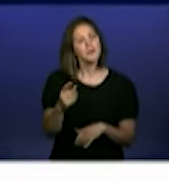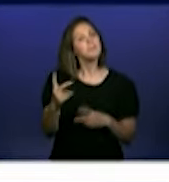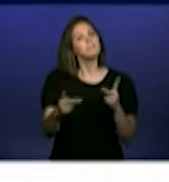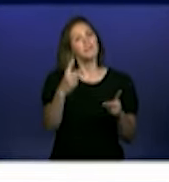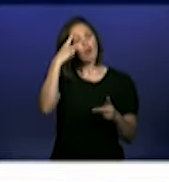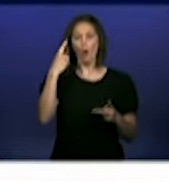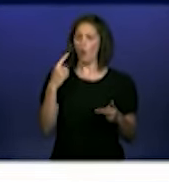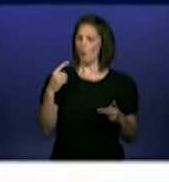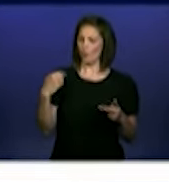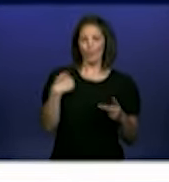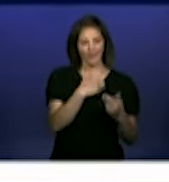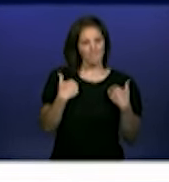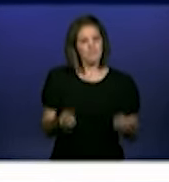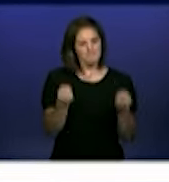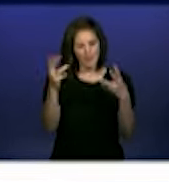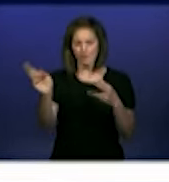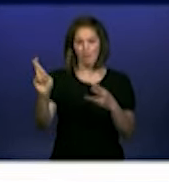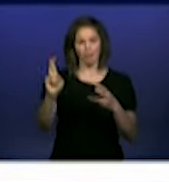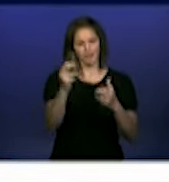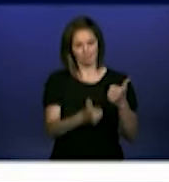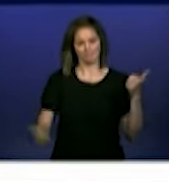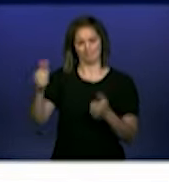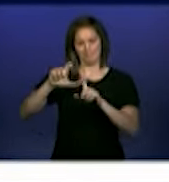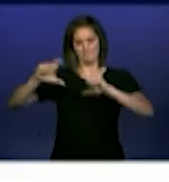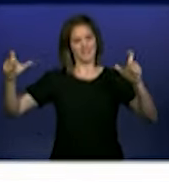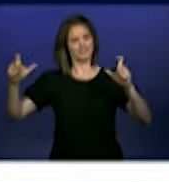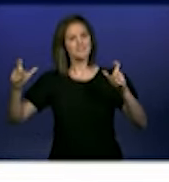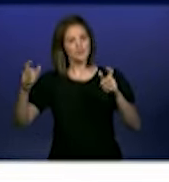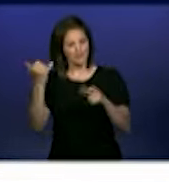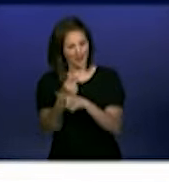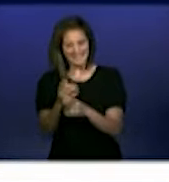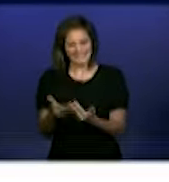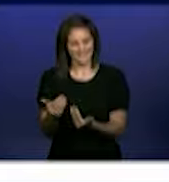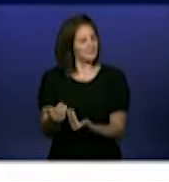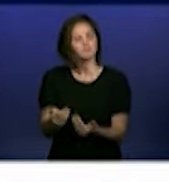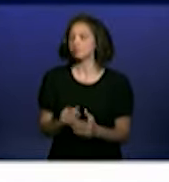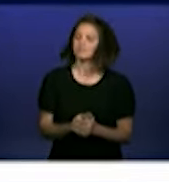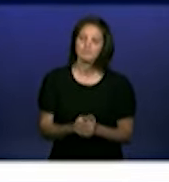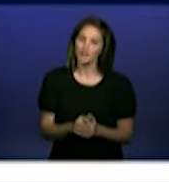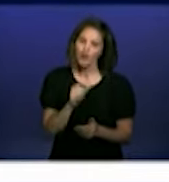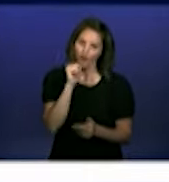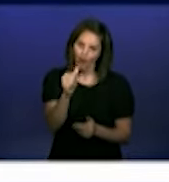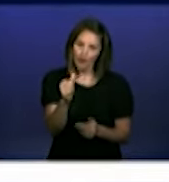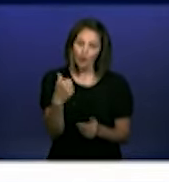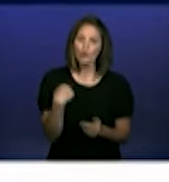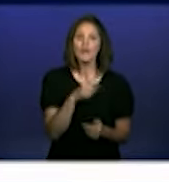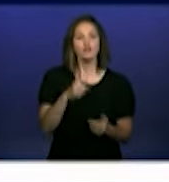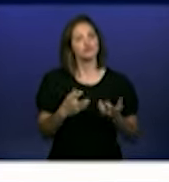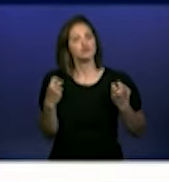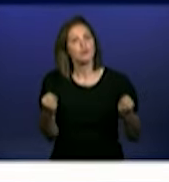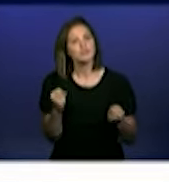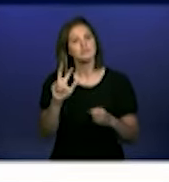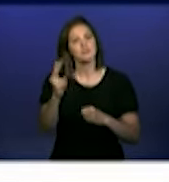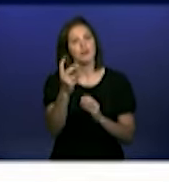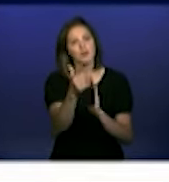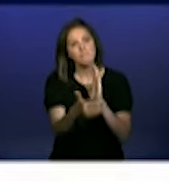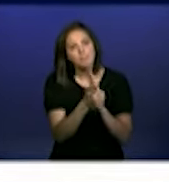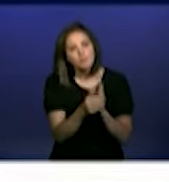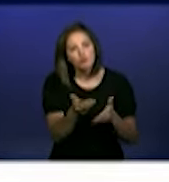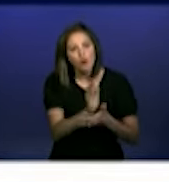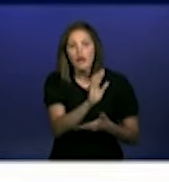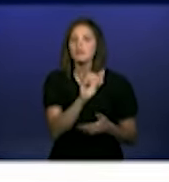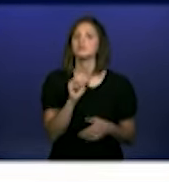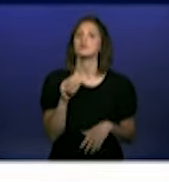job easy. But in fact, whether it was ushering the largest tax cuts we've talked about or strengthening Second Amendment rights or